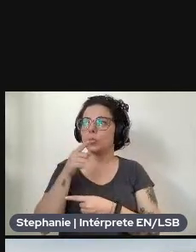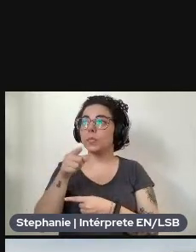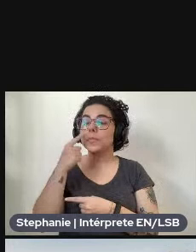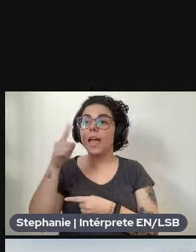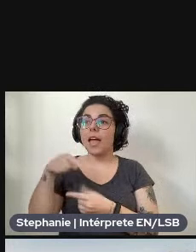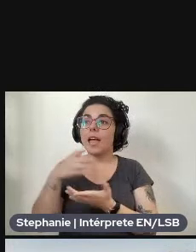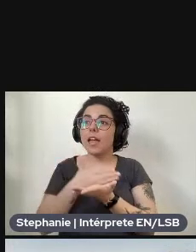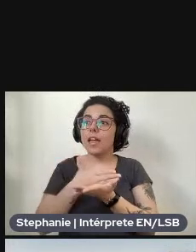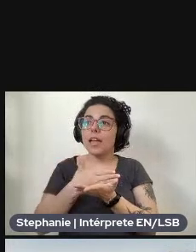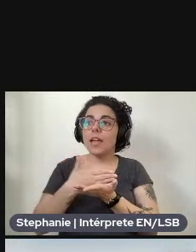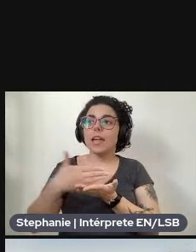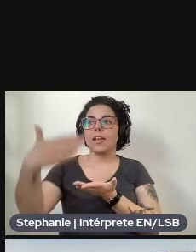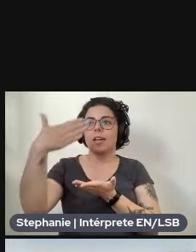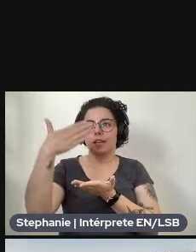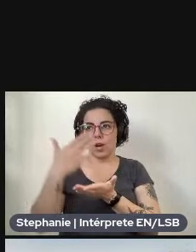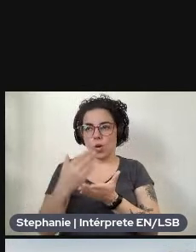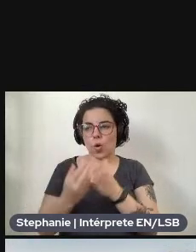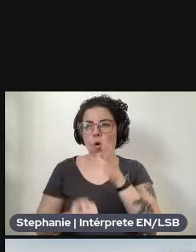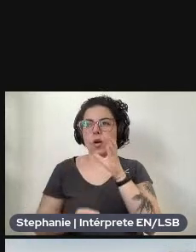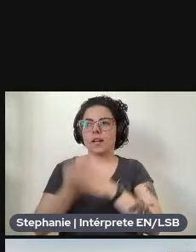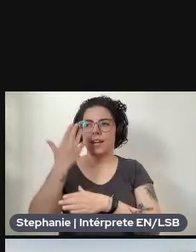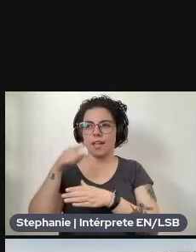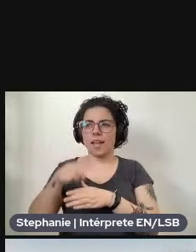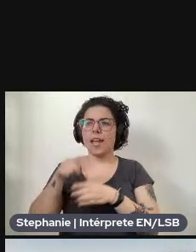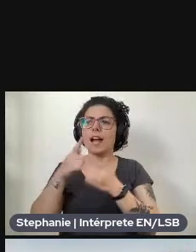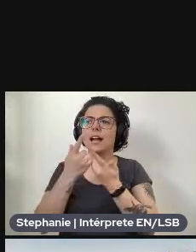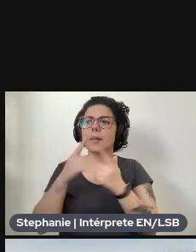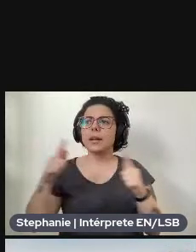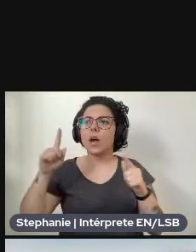of the grammaticalization as a reduction view, and in